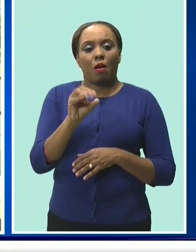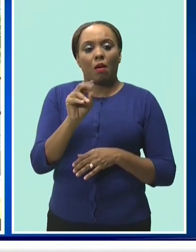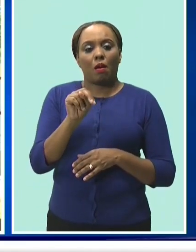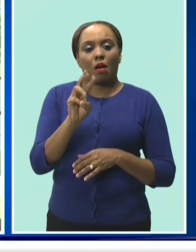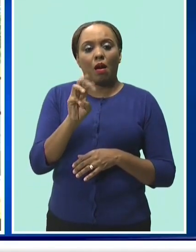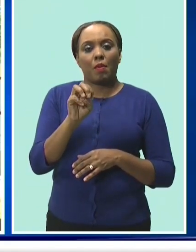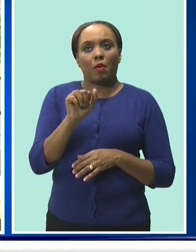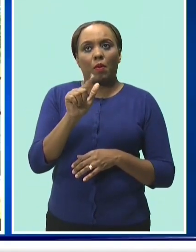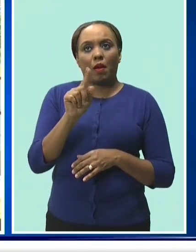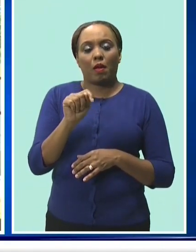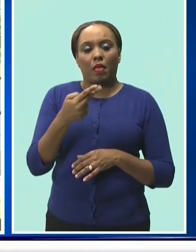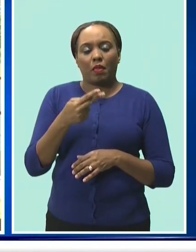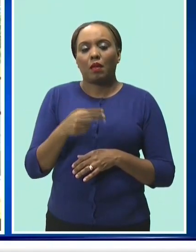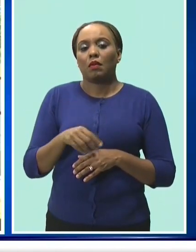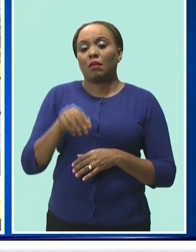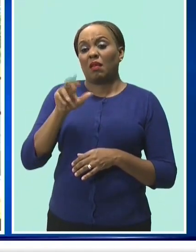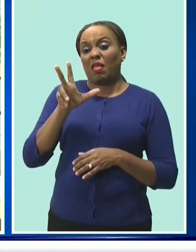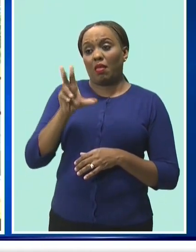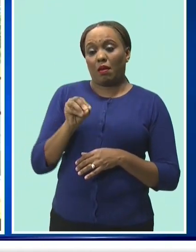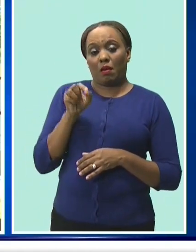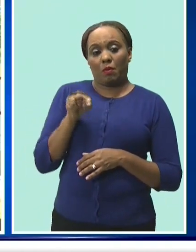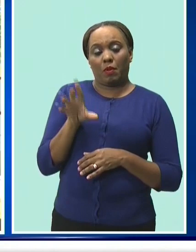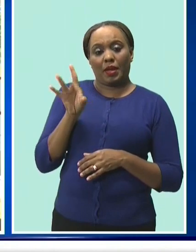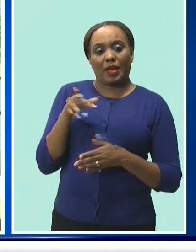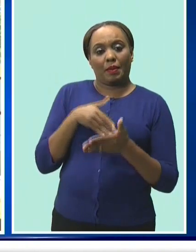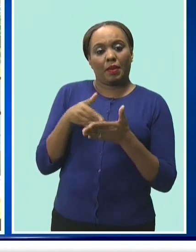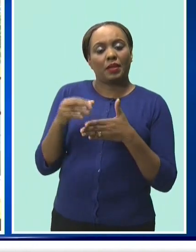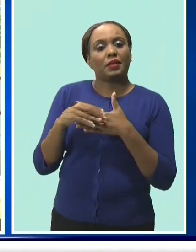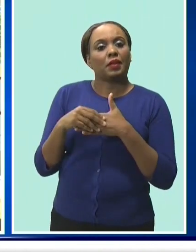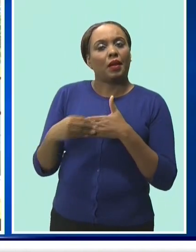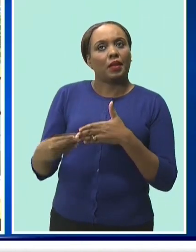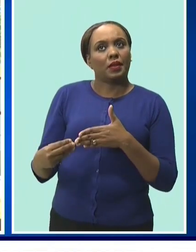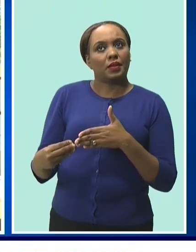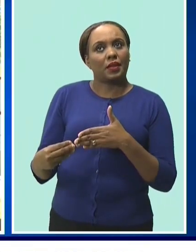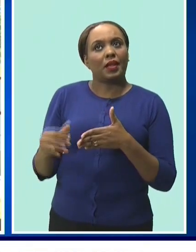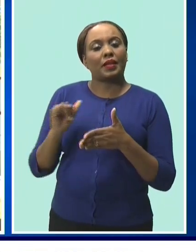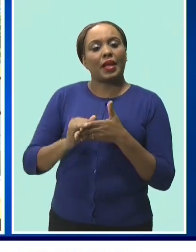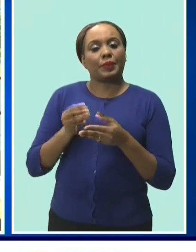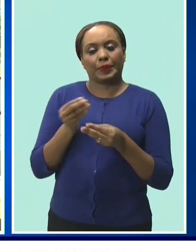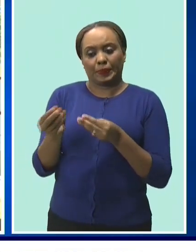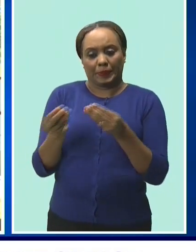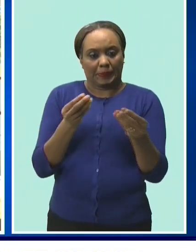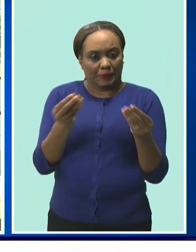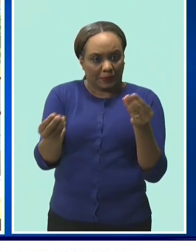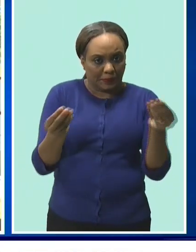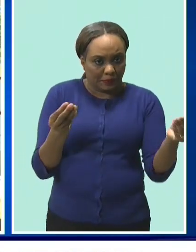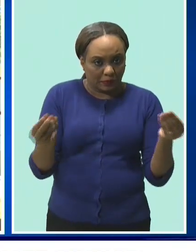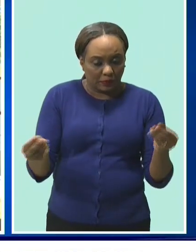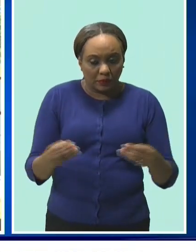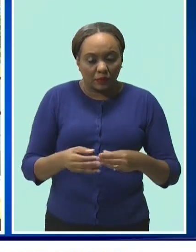$30.8 million, which has been distributed. but we have